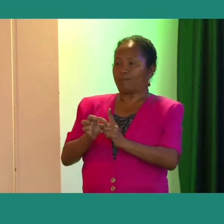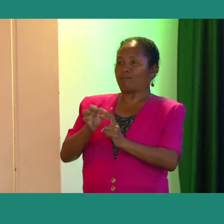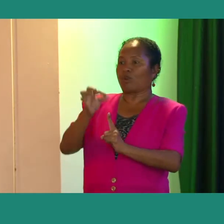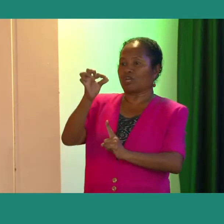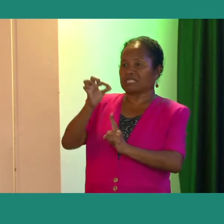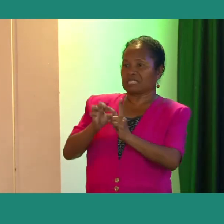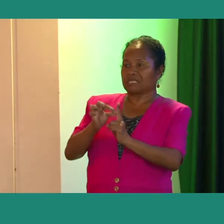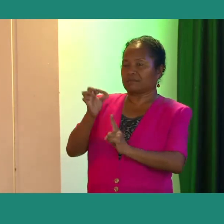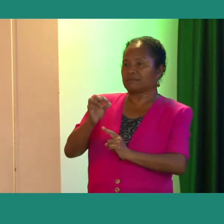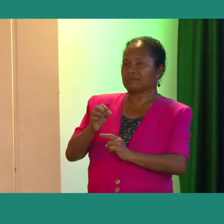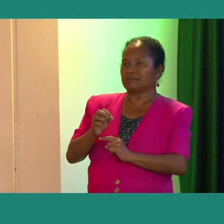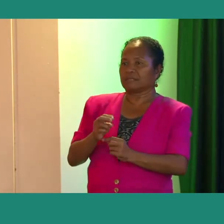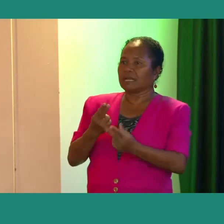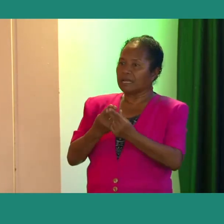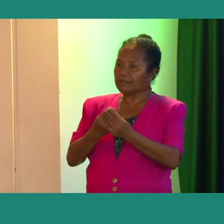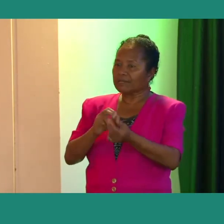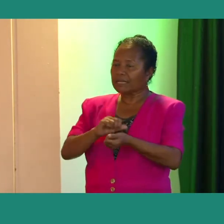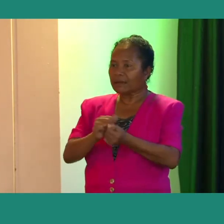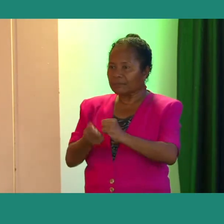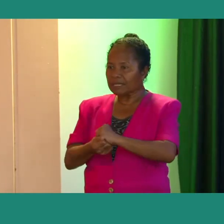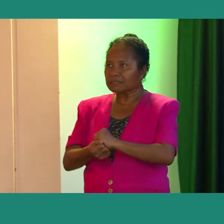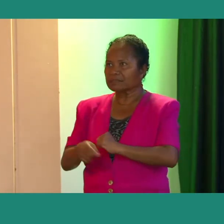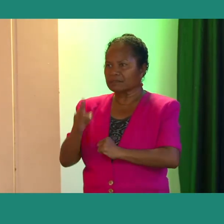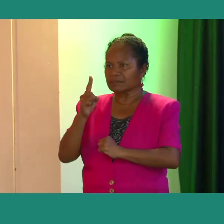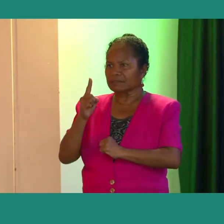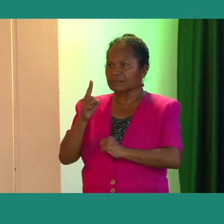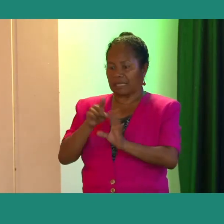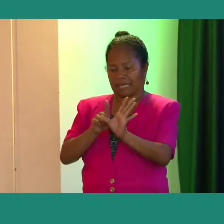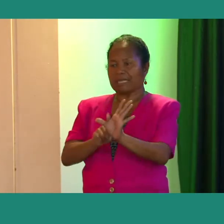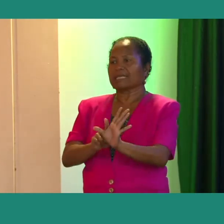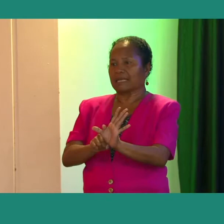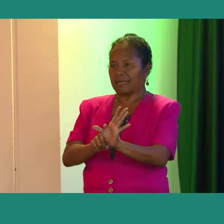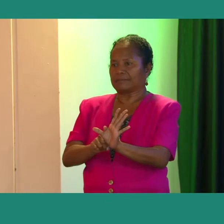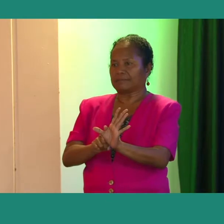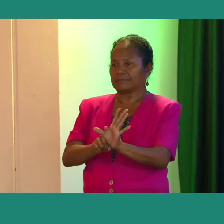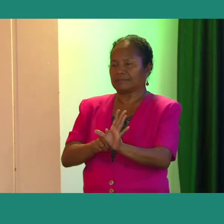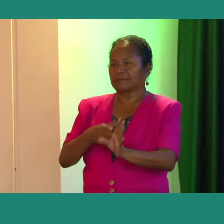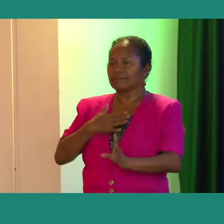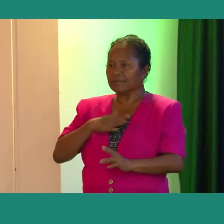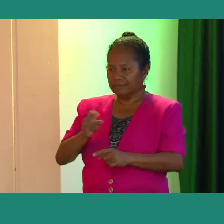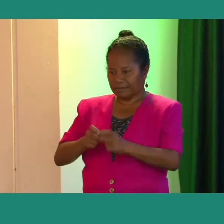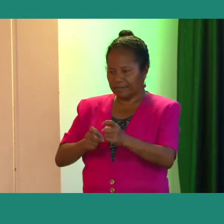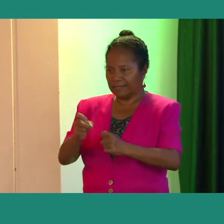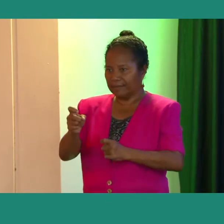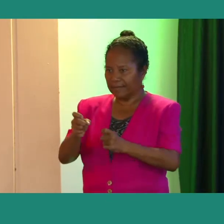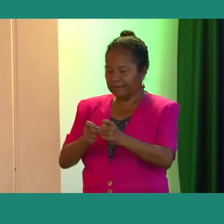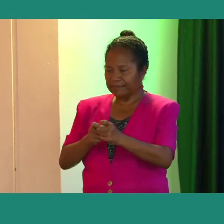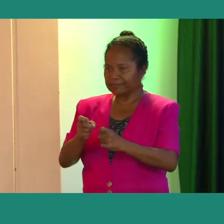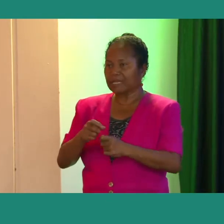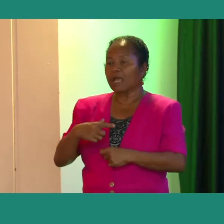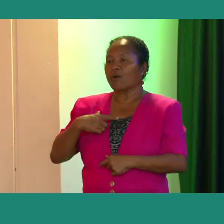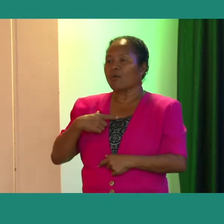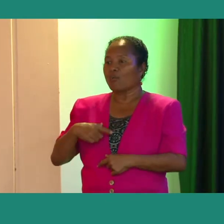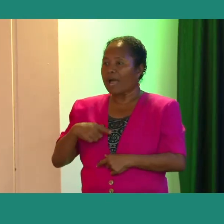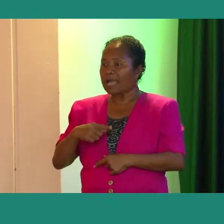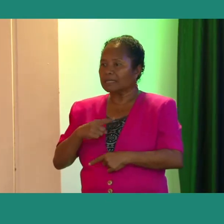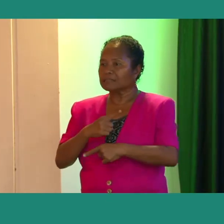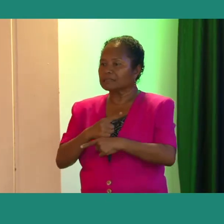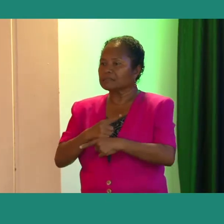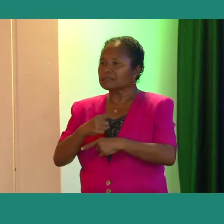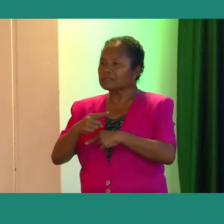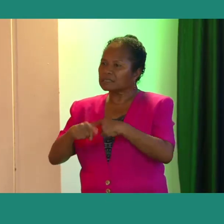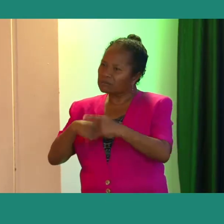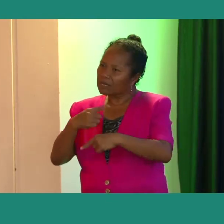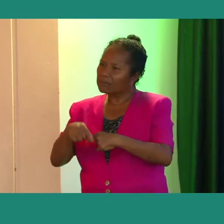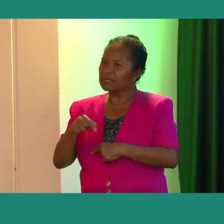And we work with companies for about a year to help with that implementation. And why I talked about those norms